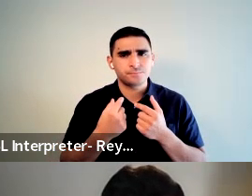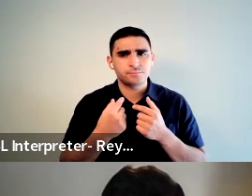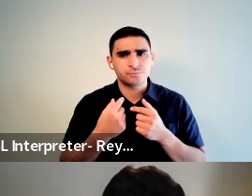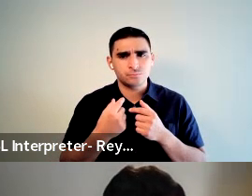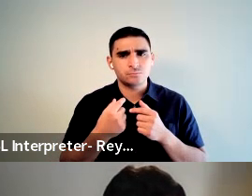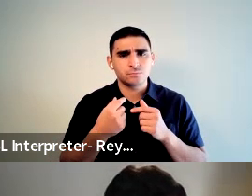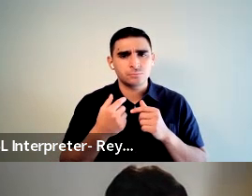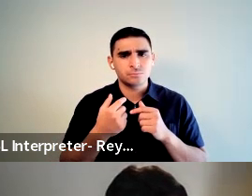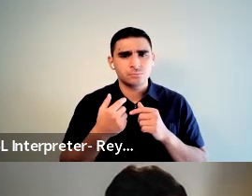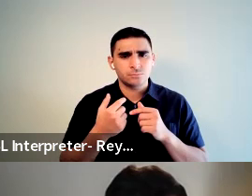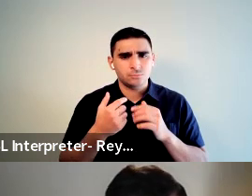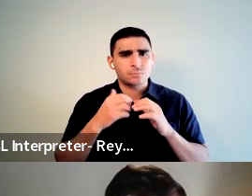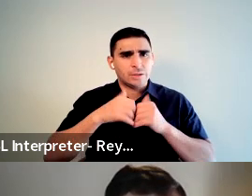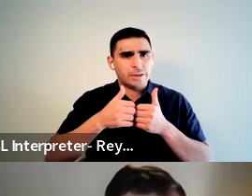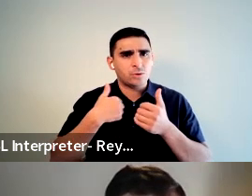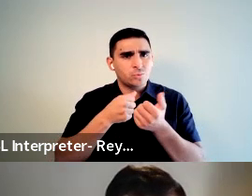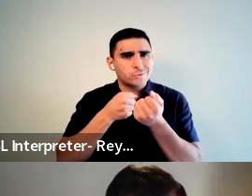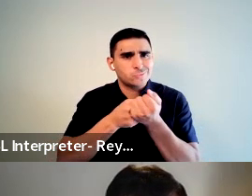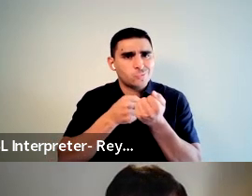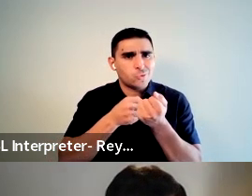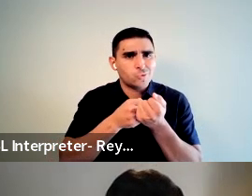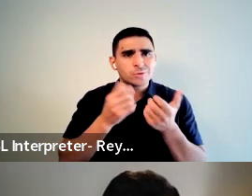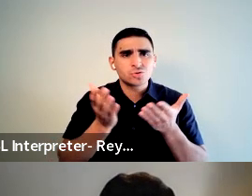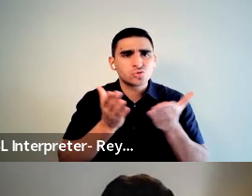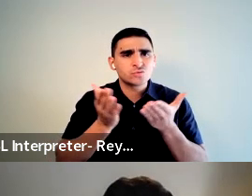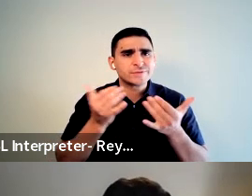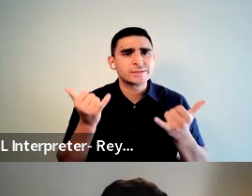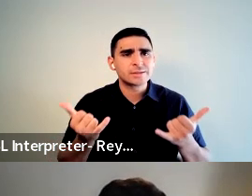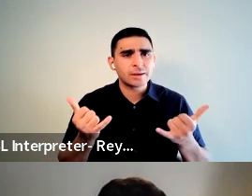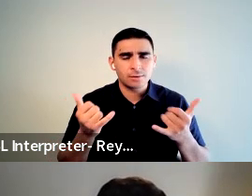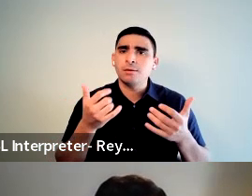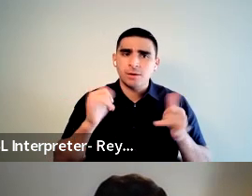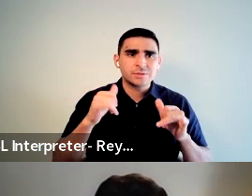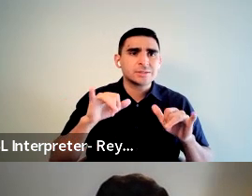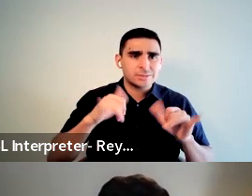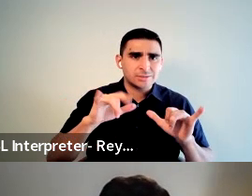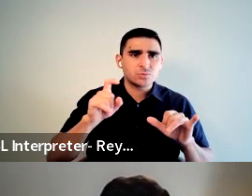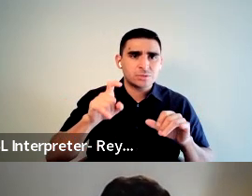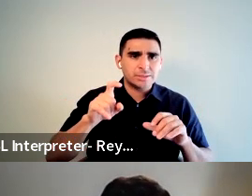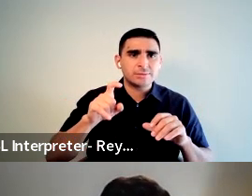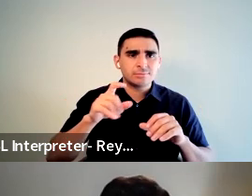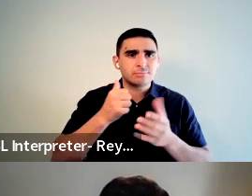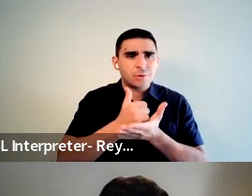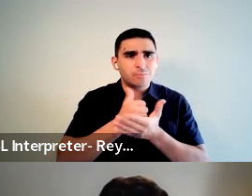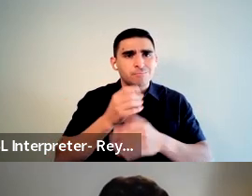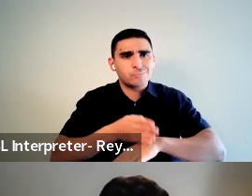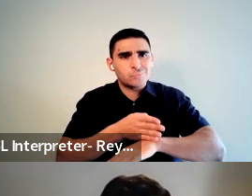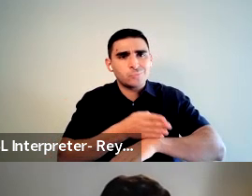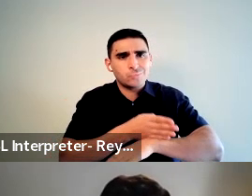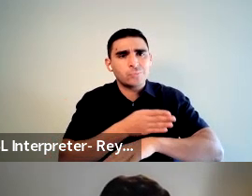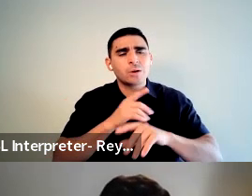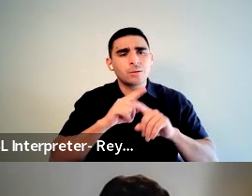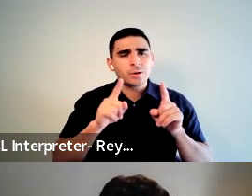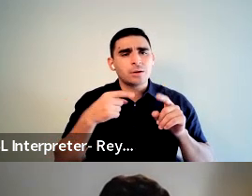how do we support the current services we have, knowing that we still have gaps and there's things we need to develop, but just really there's a